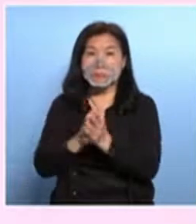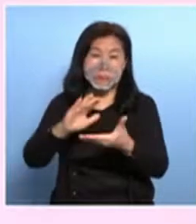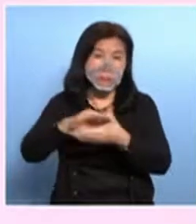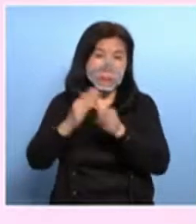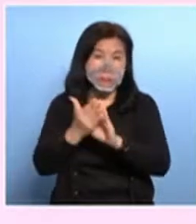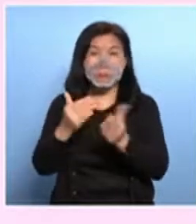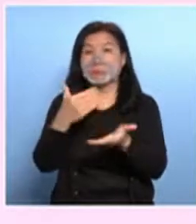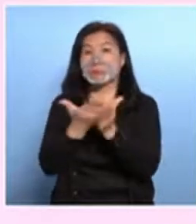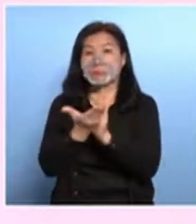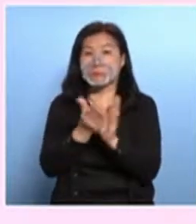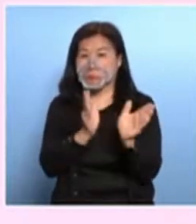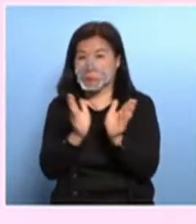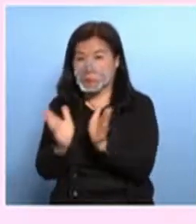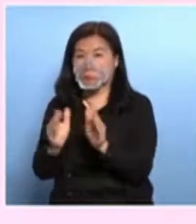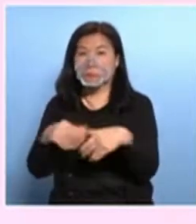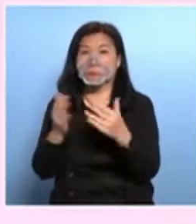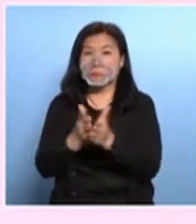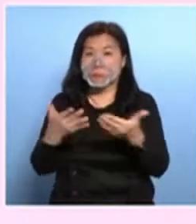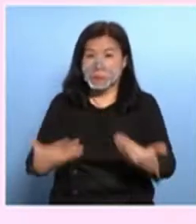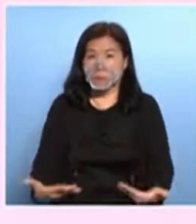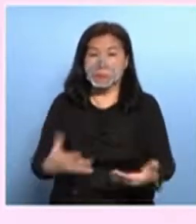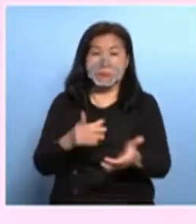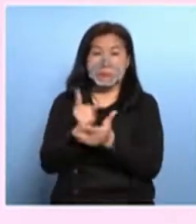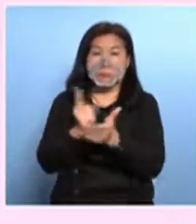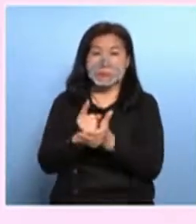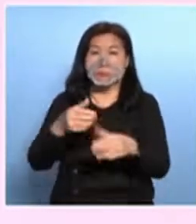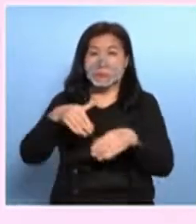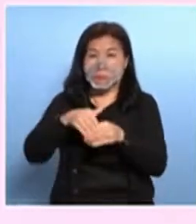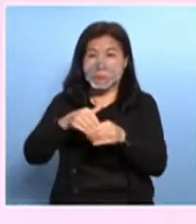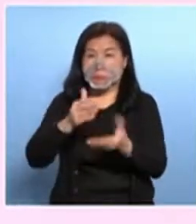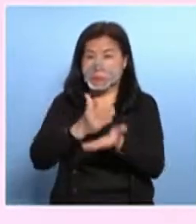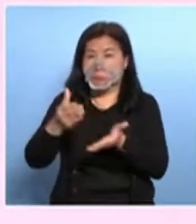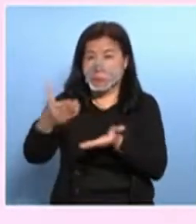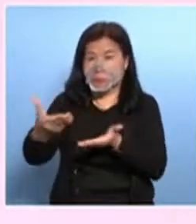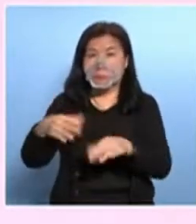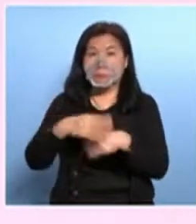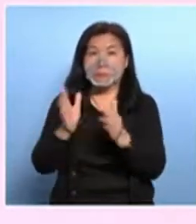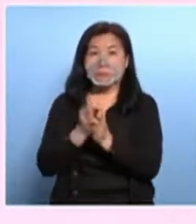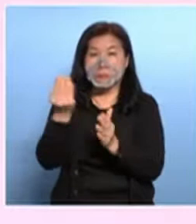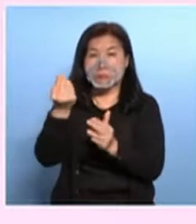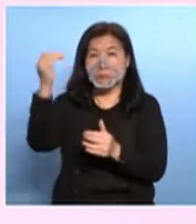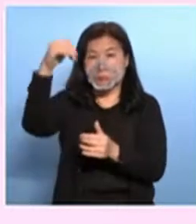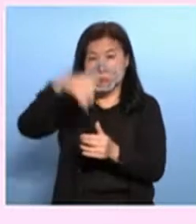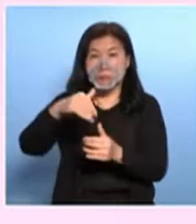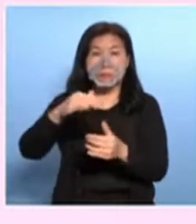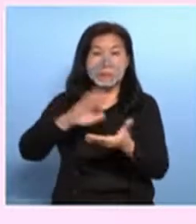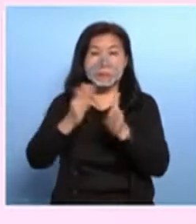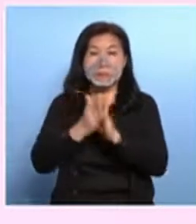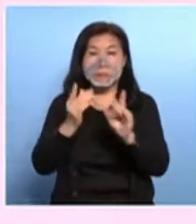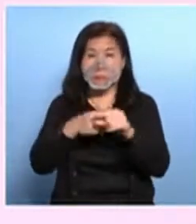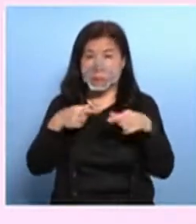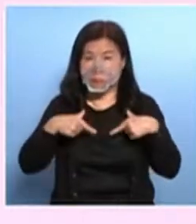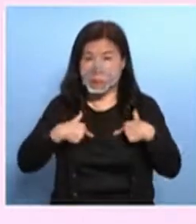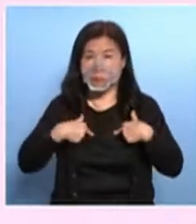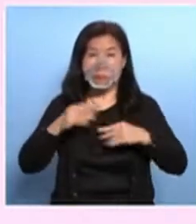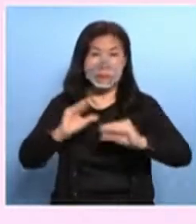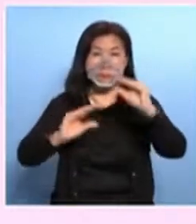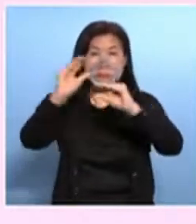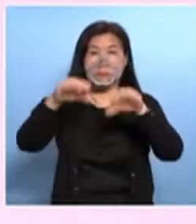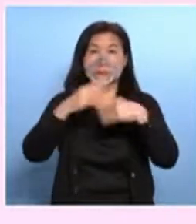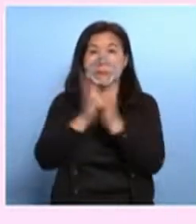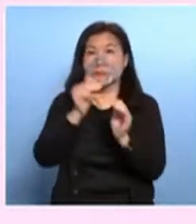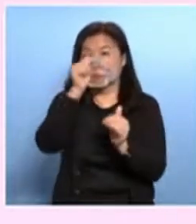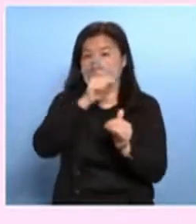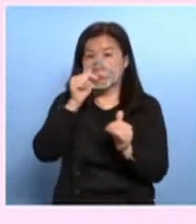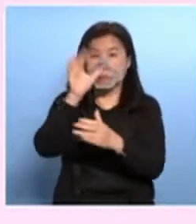of cultural facilities in the following 10 years. We plan to seek funding approval this year to take forward the main works of a cultural centre in